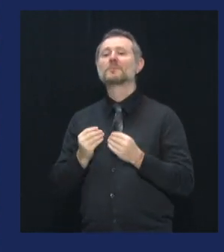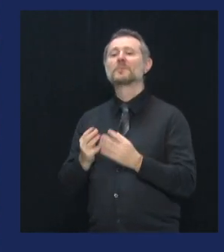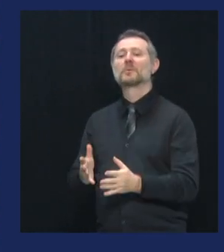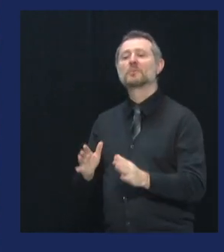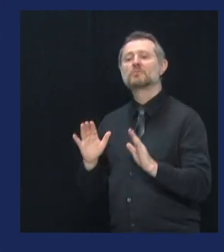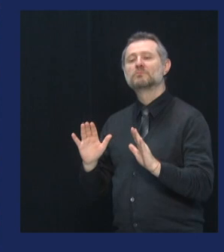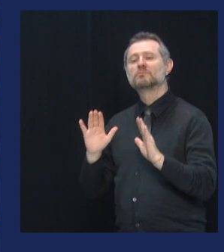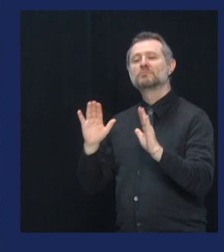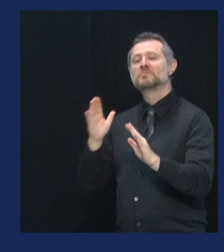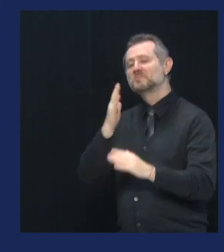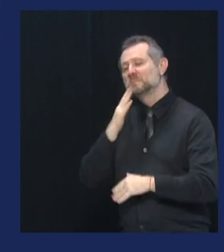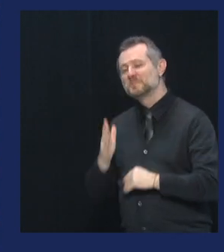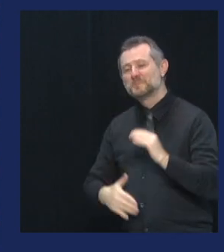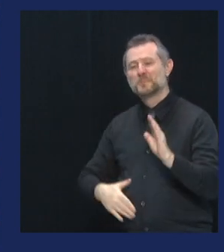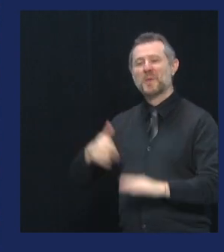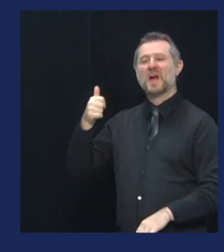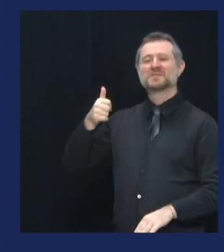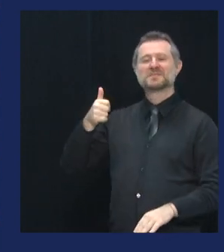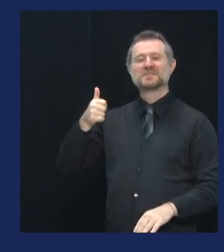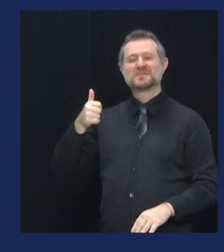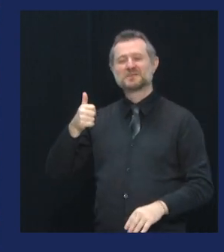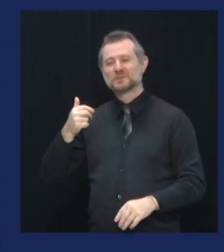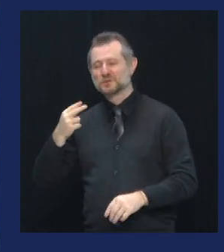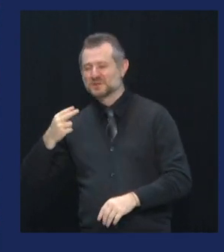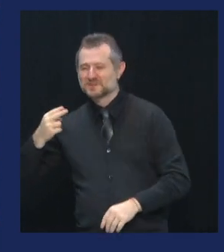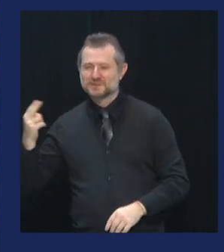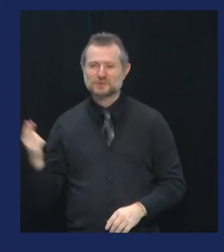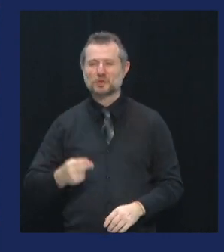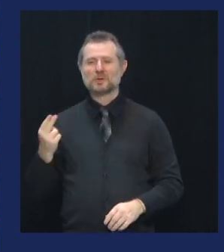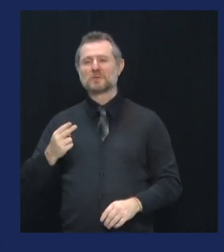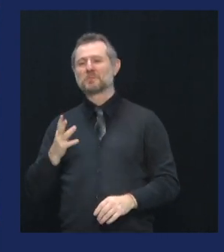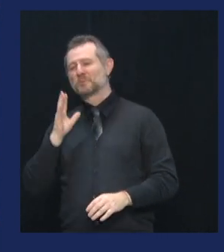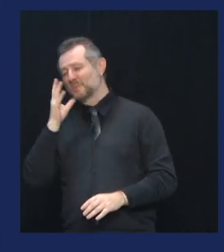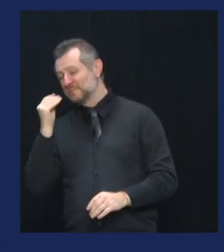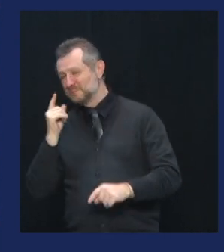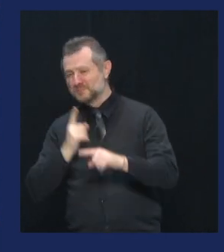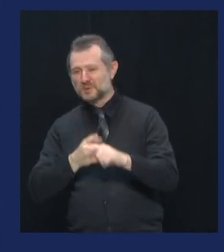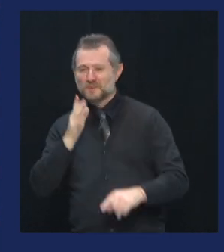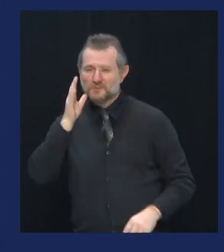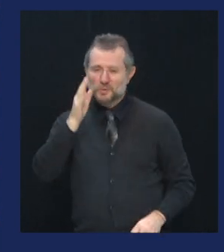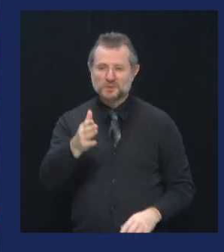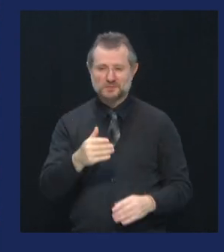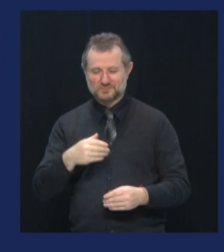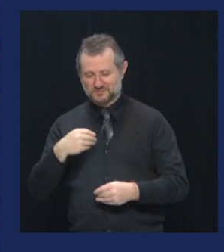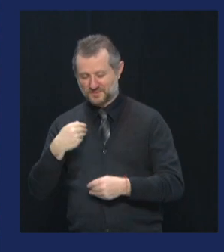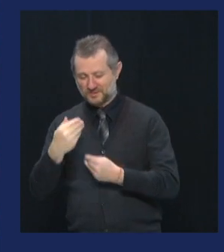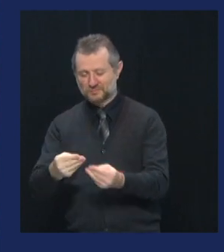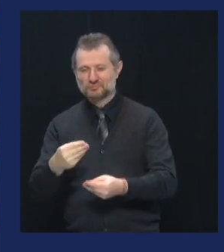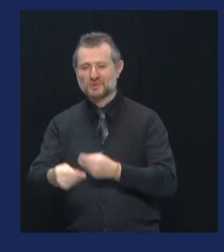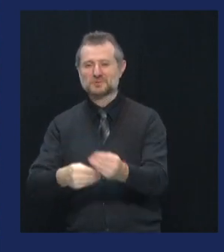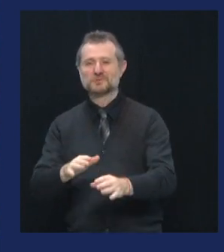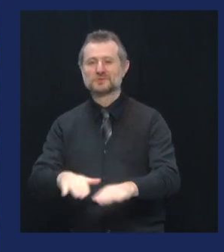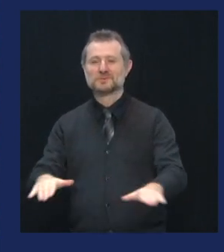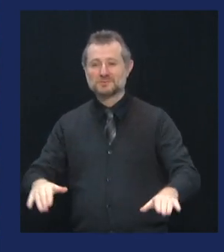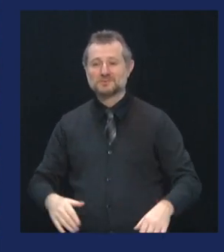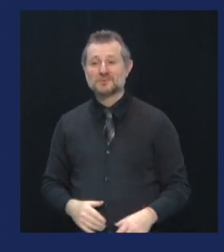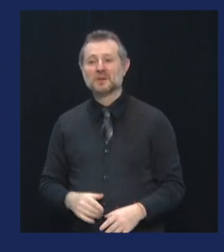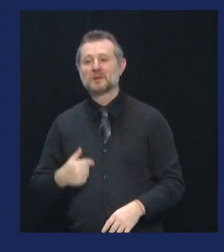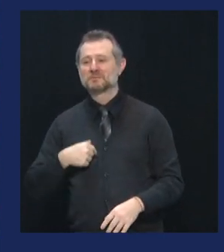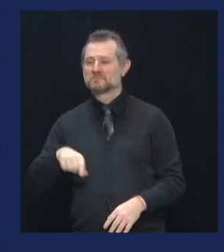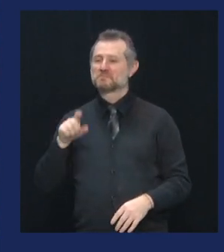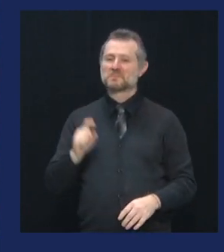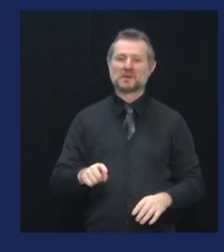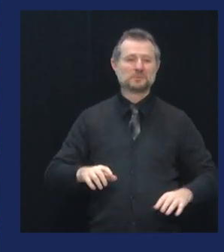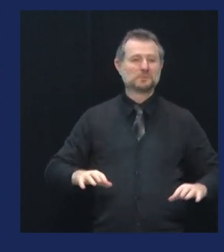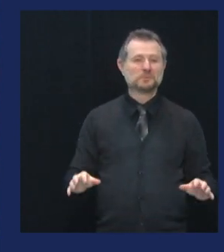inherited. We just have to do it. Life is in the doing. Let others